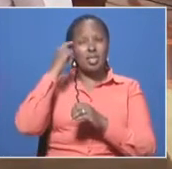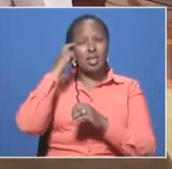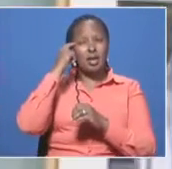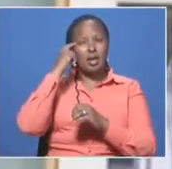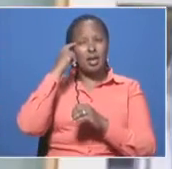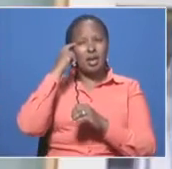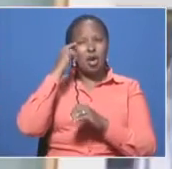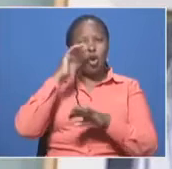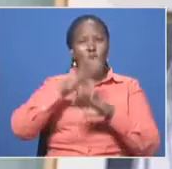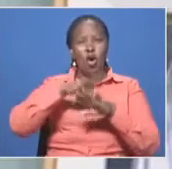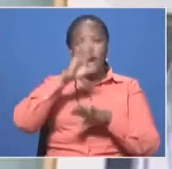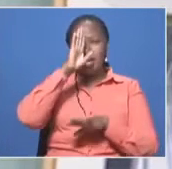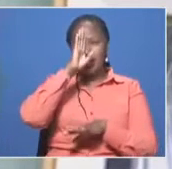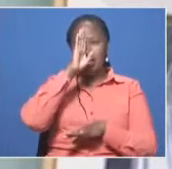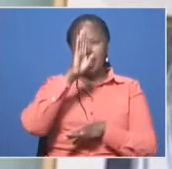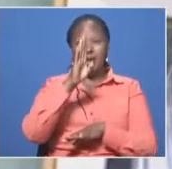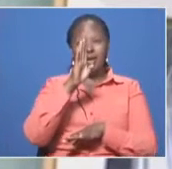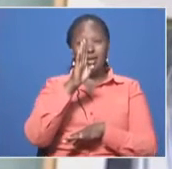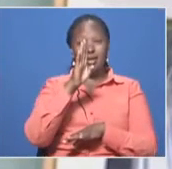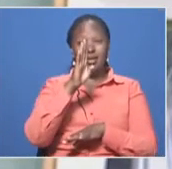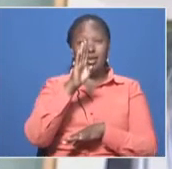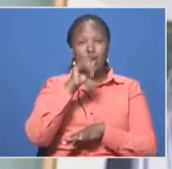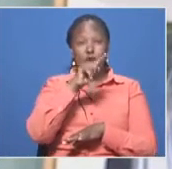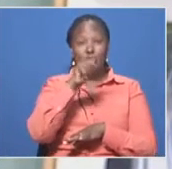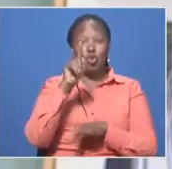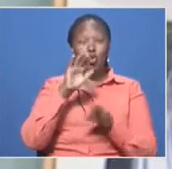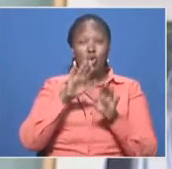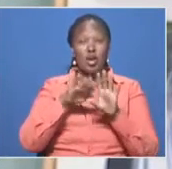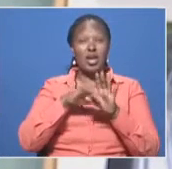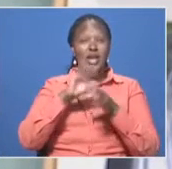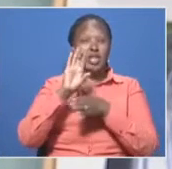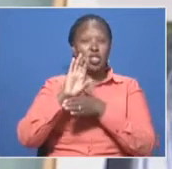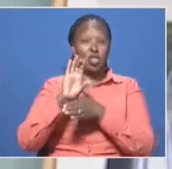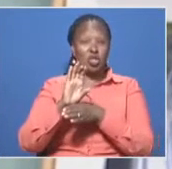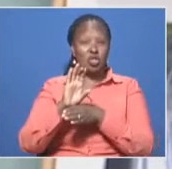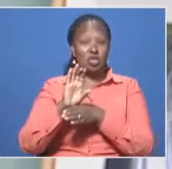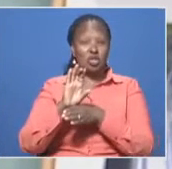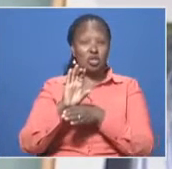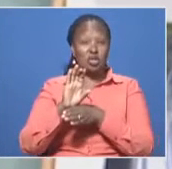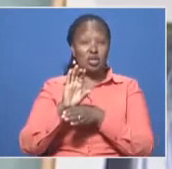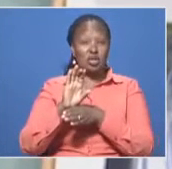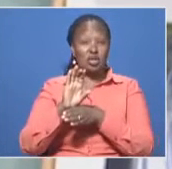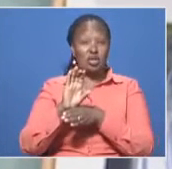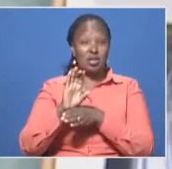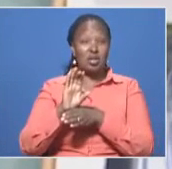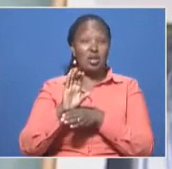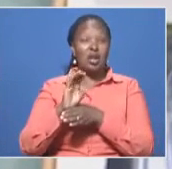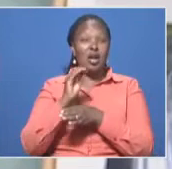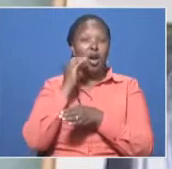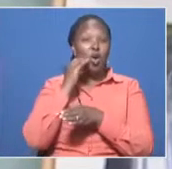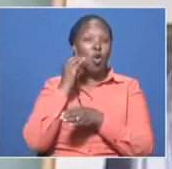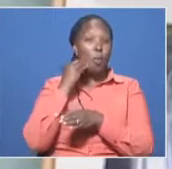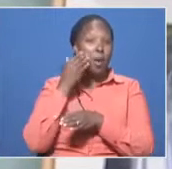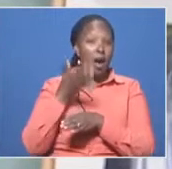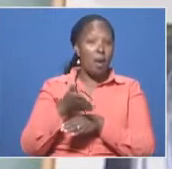a Sunday, of you in a church, I think back home,